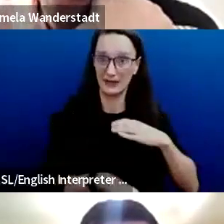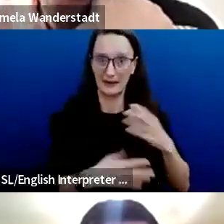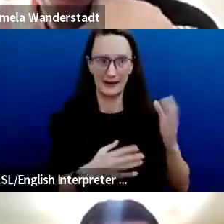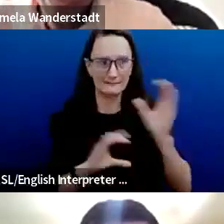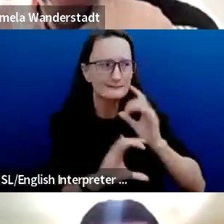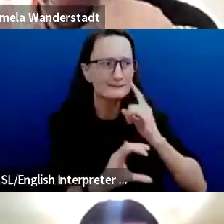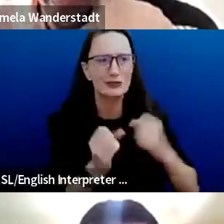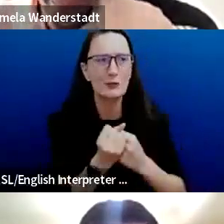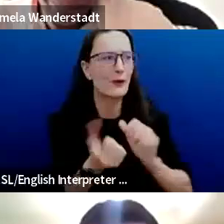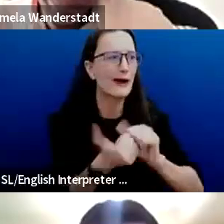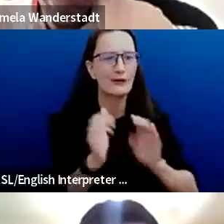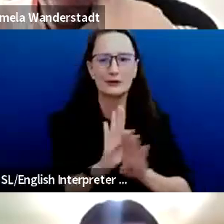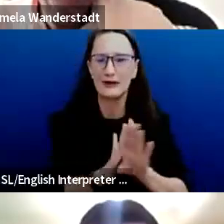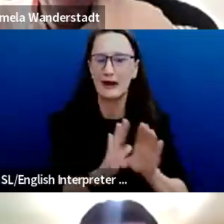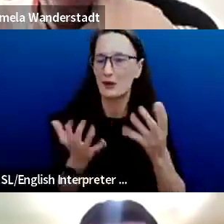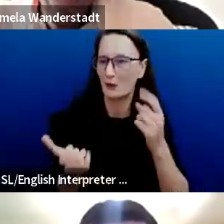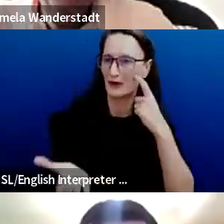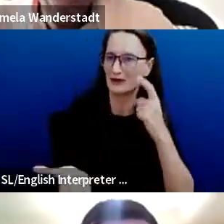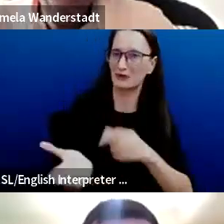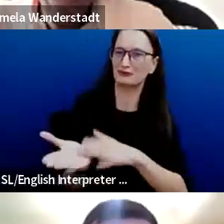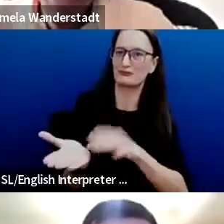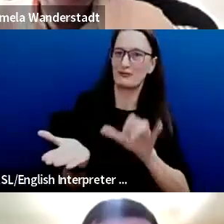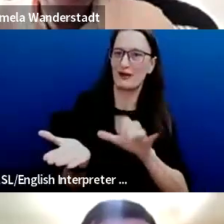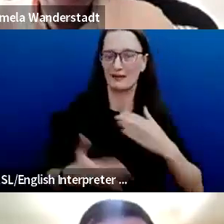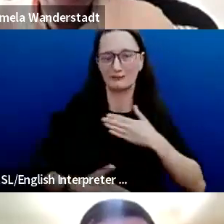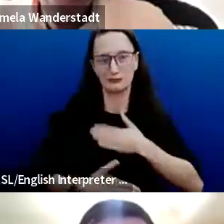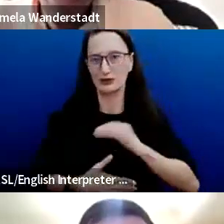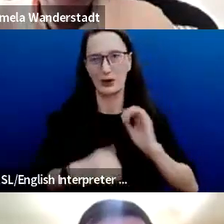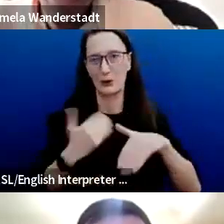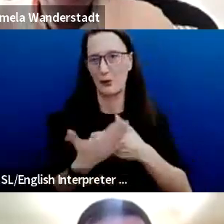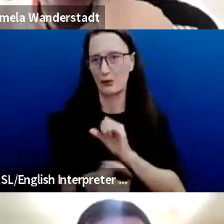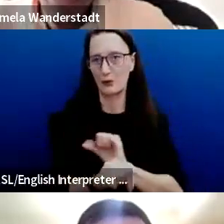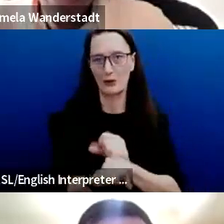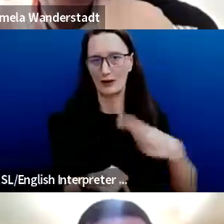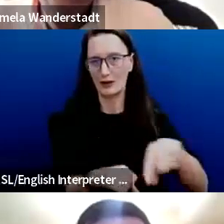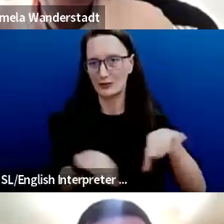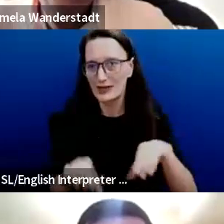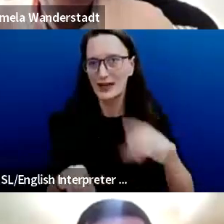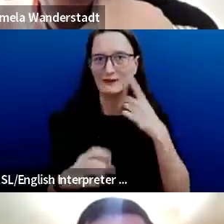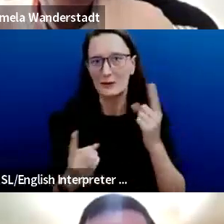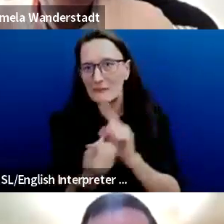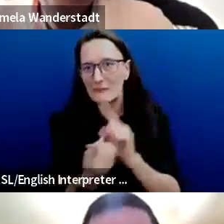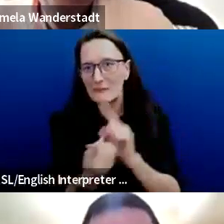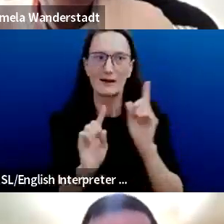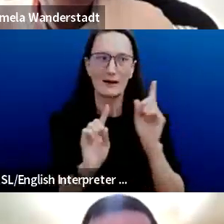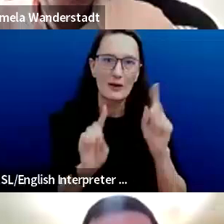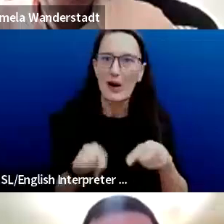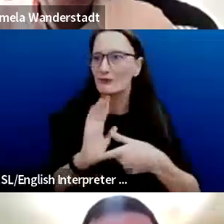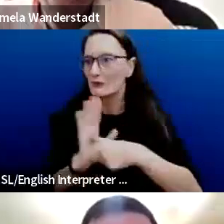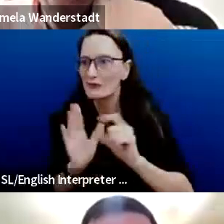I just want to acknowledge that, and I appreciate the work that you guys did in meeting there and going over